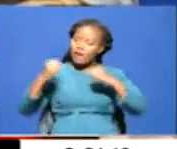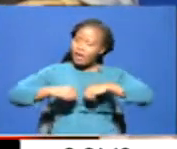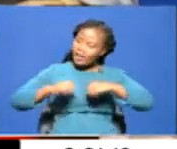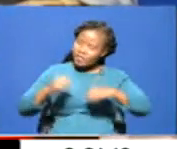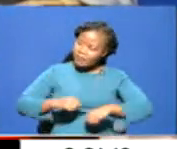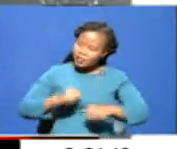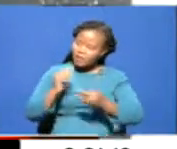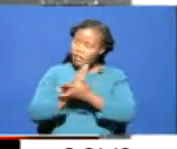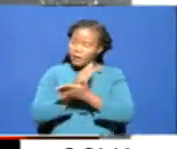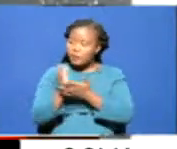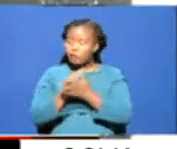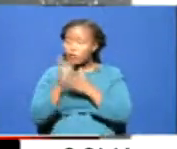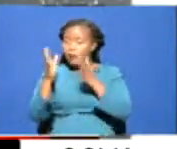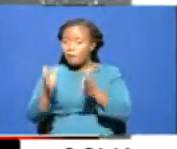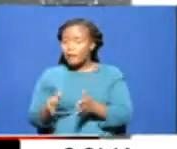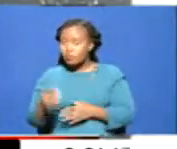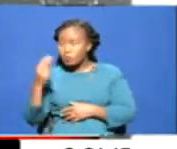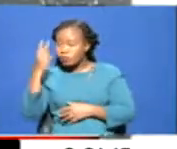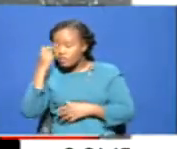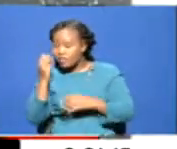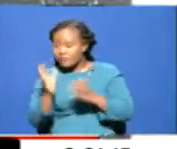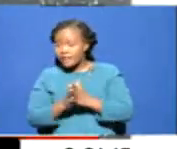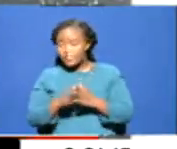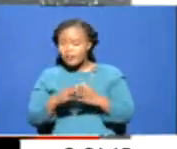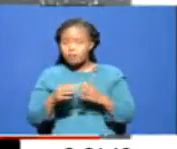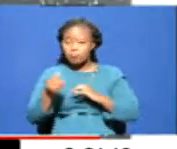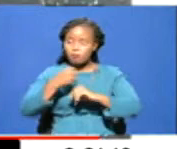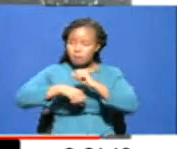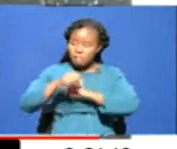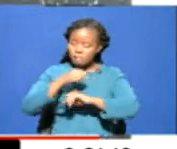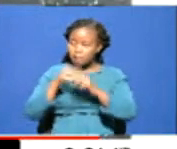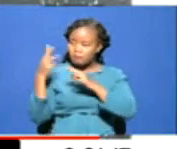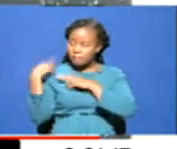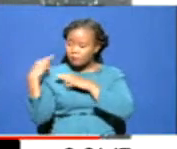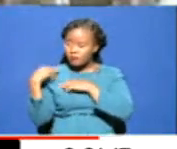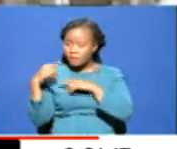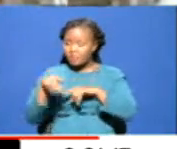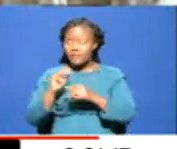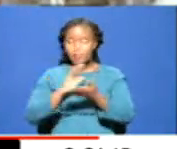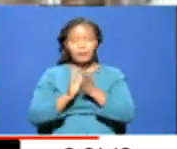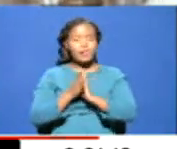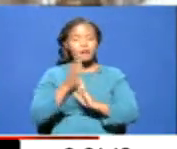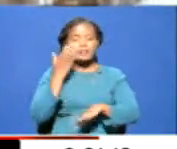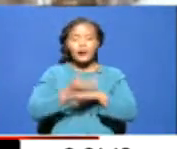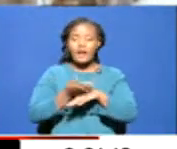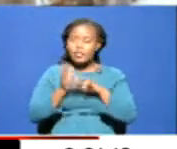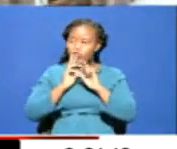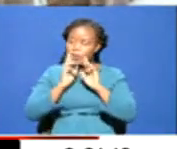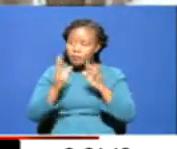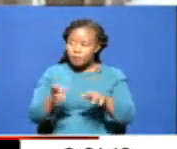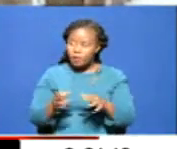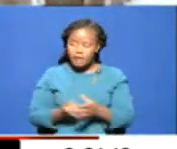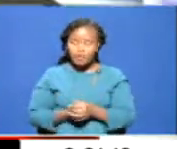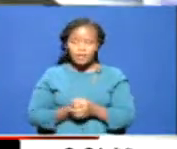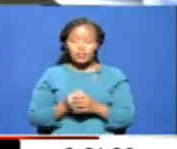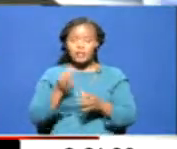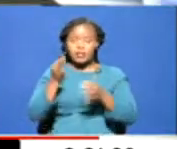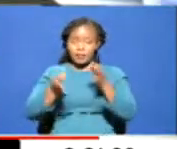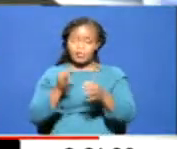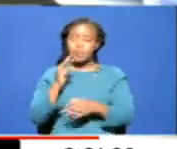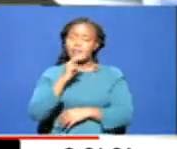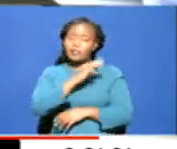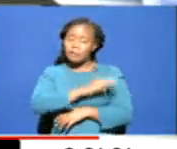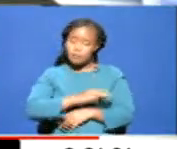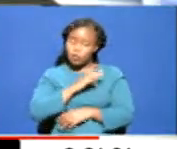perpetrator and the survivors and the victims, then it becomes very hard for these cases to be reported. The Justice Mission called for a change